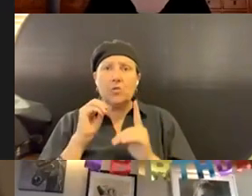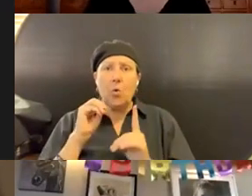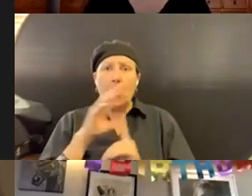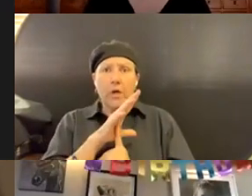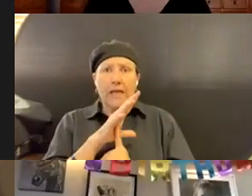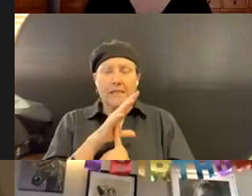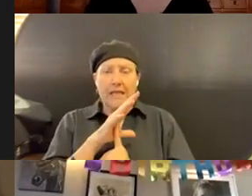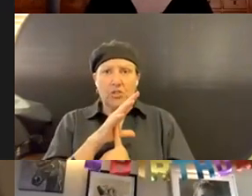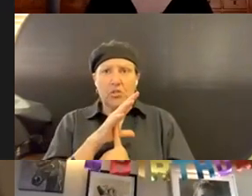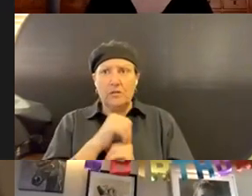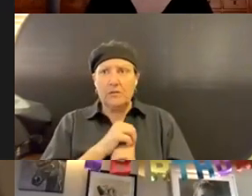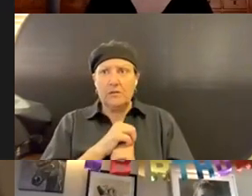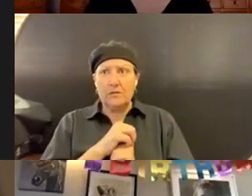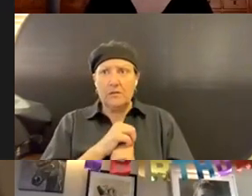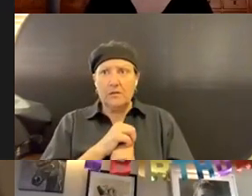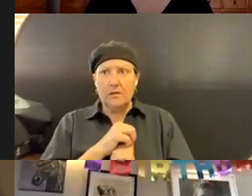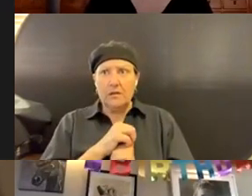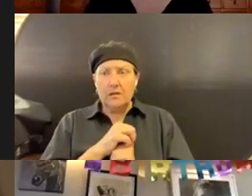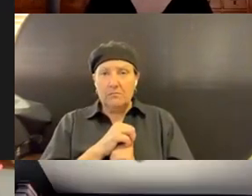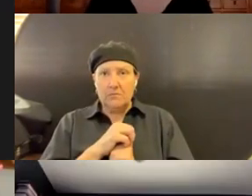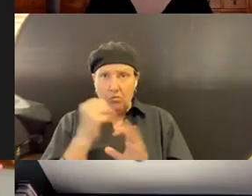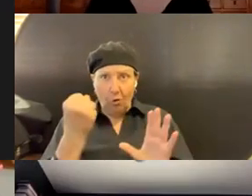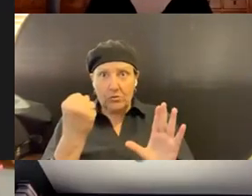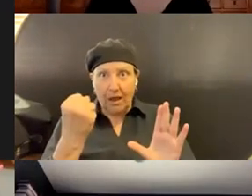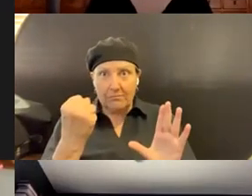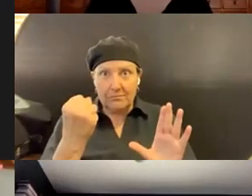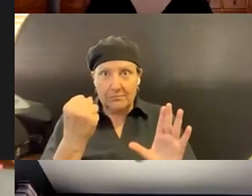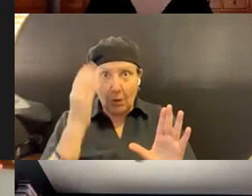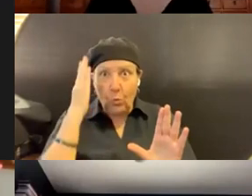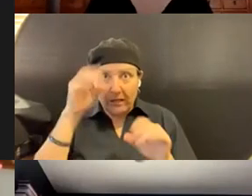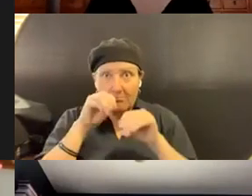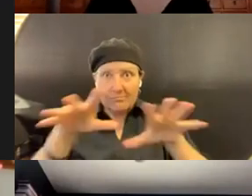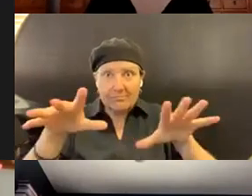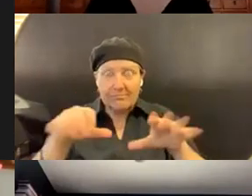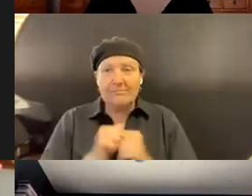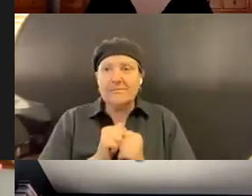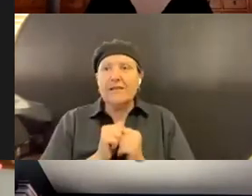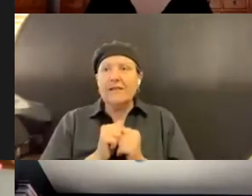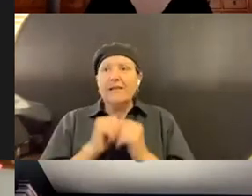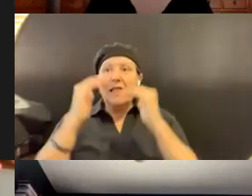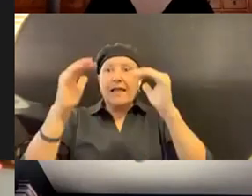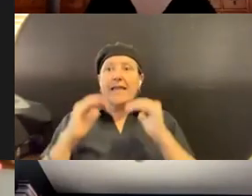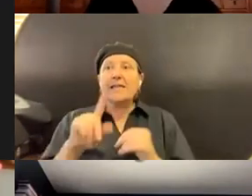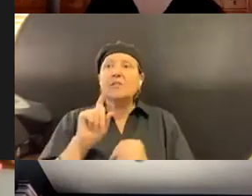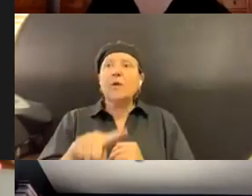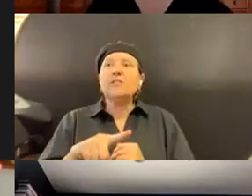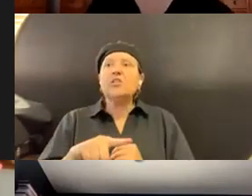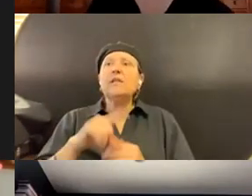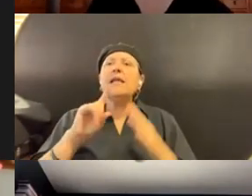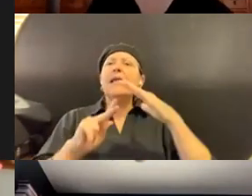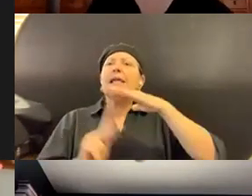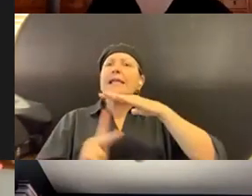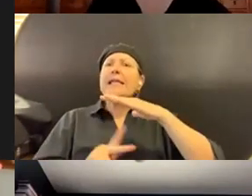just hang tight, it'll get out there. Next question, do kindergartners play